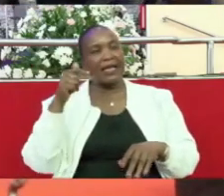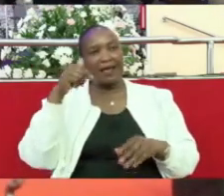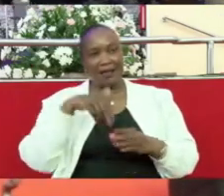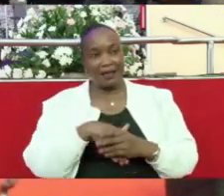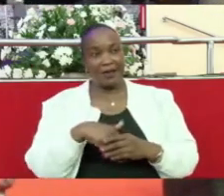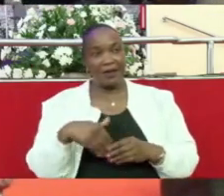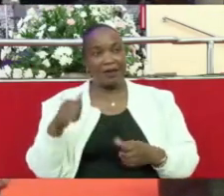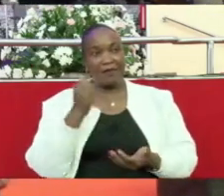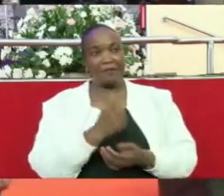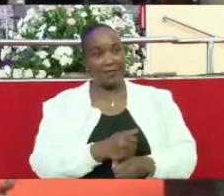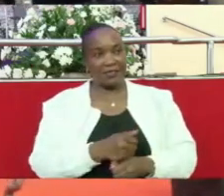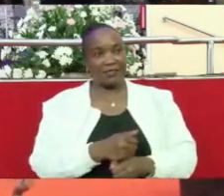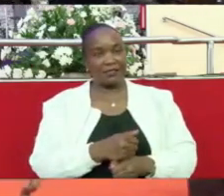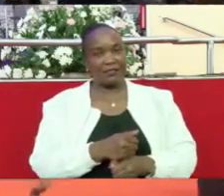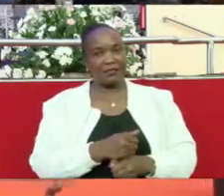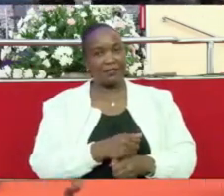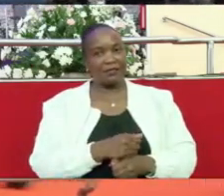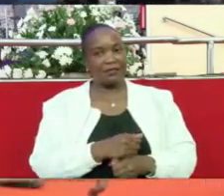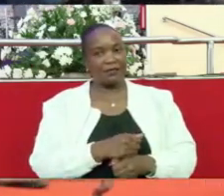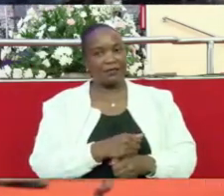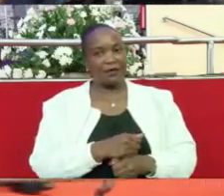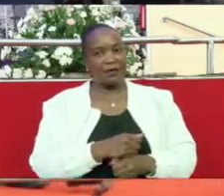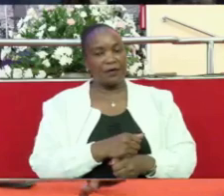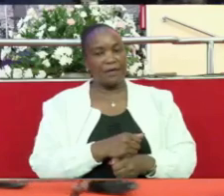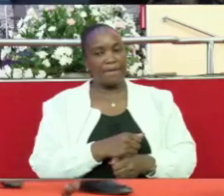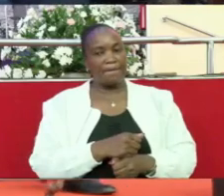sacking. And the new MD needed to know